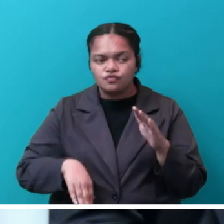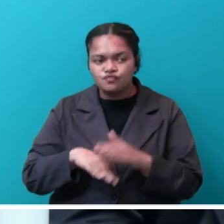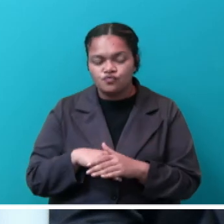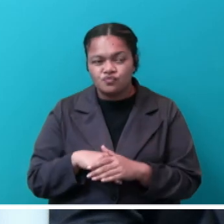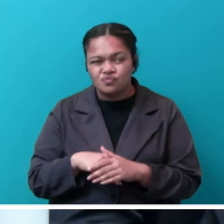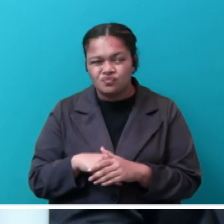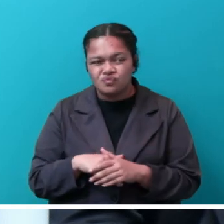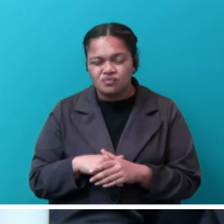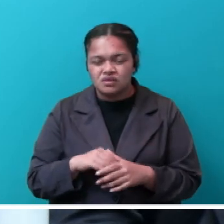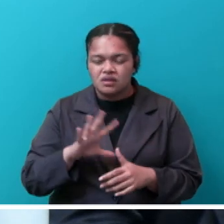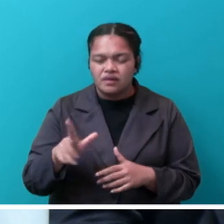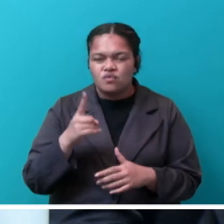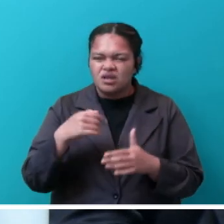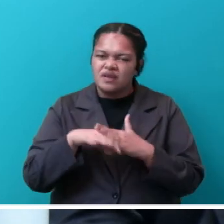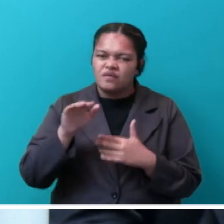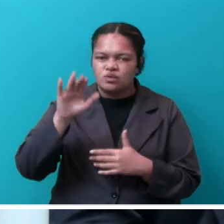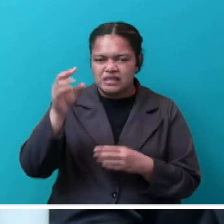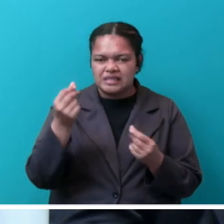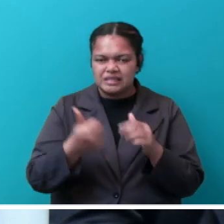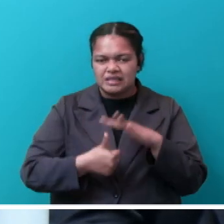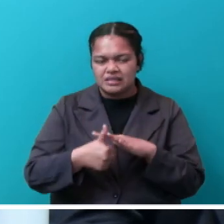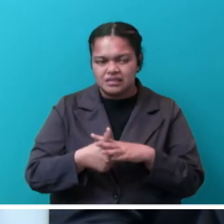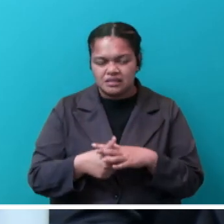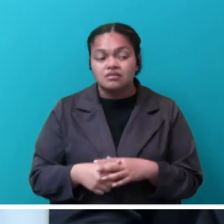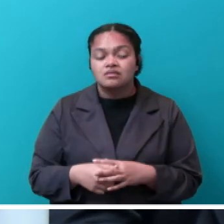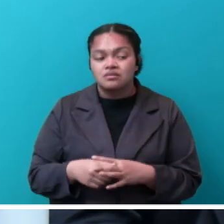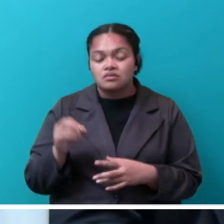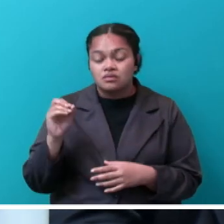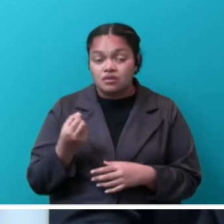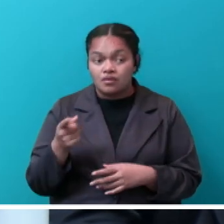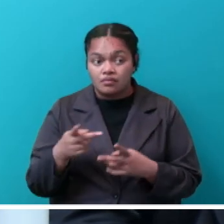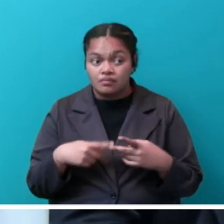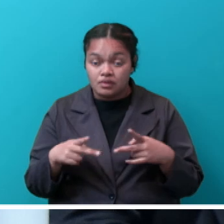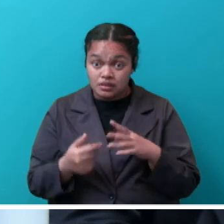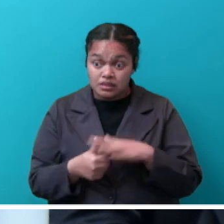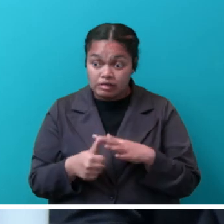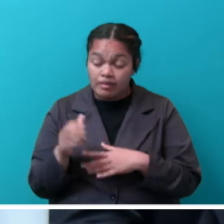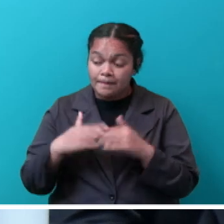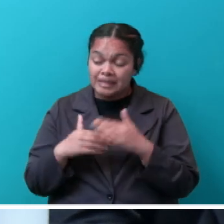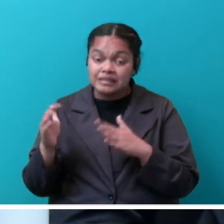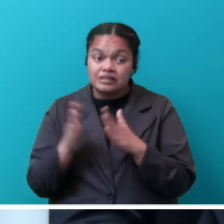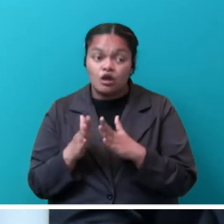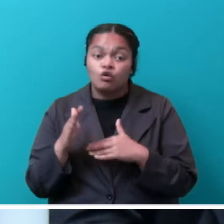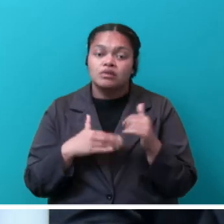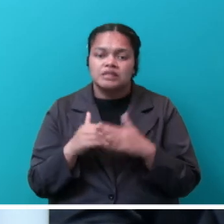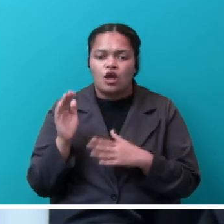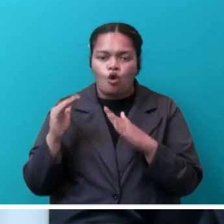on in the future. And with careful planning and sustainable practices, we're not just building towns, we're just building hope,